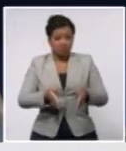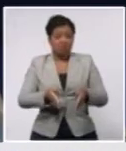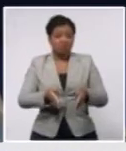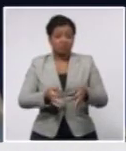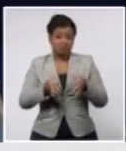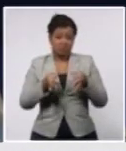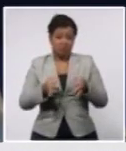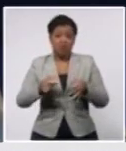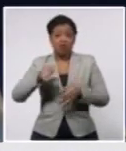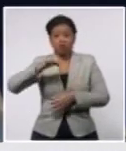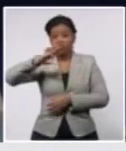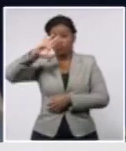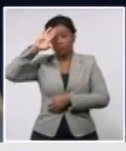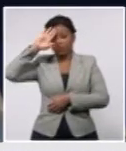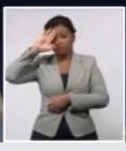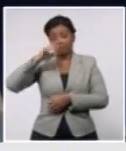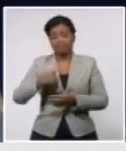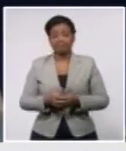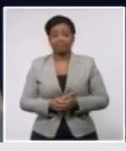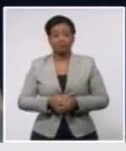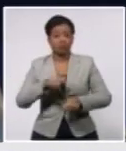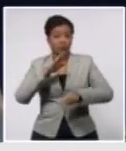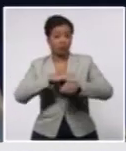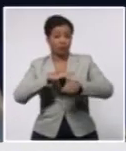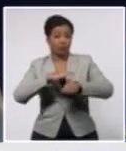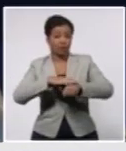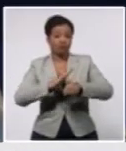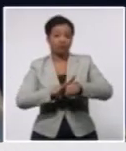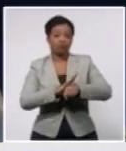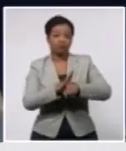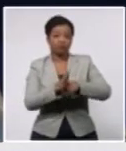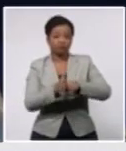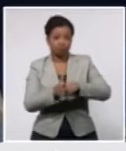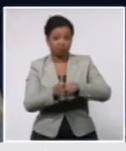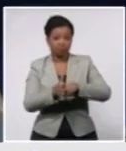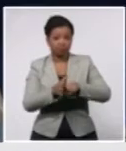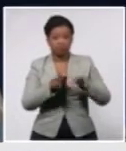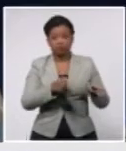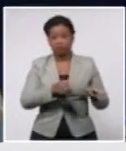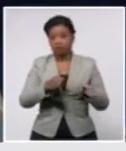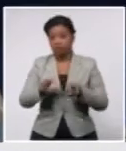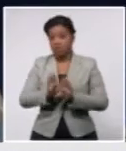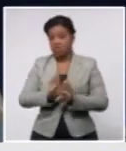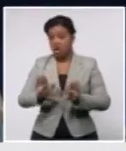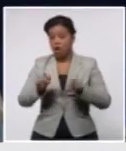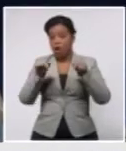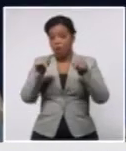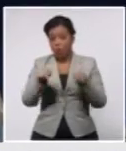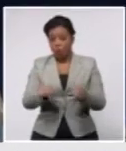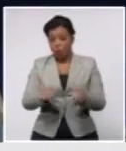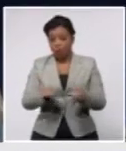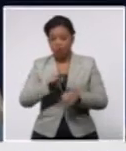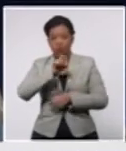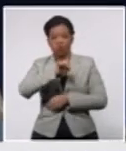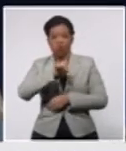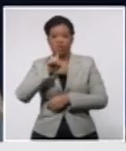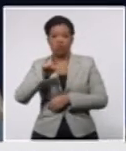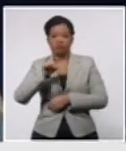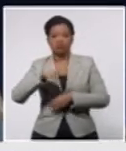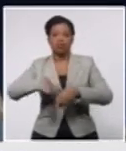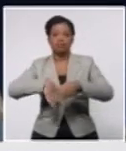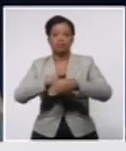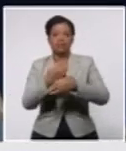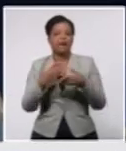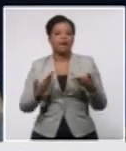For 11th consecutive day today, we have no fatalities, and we work very hard so that this